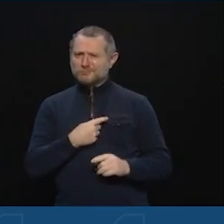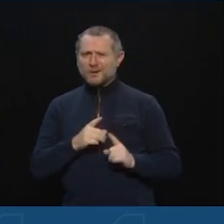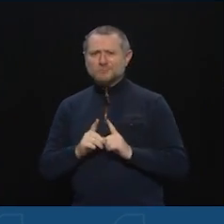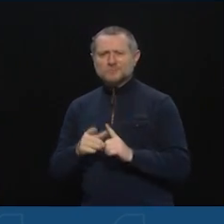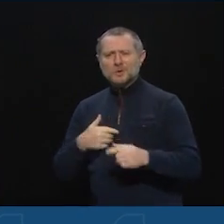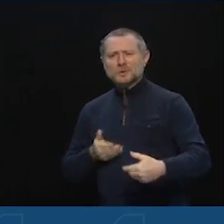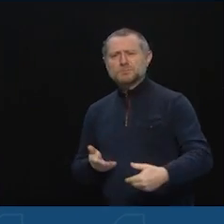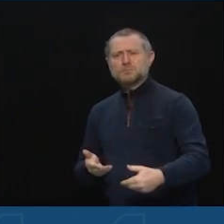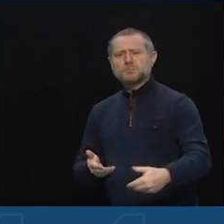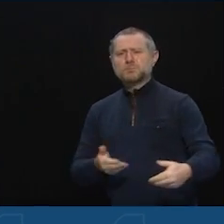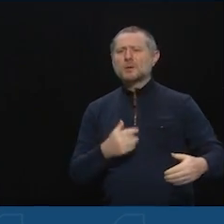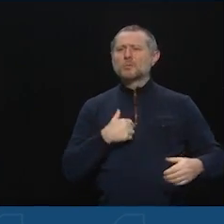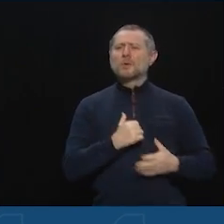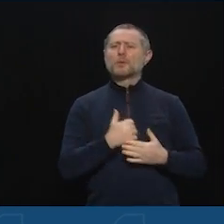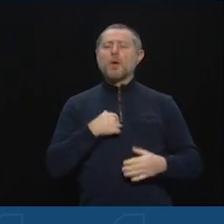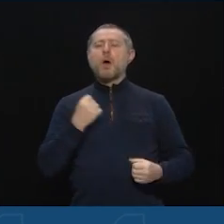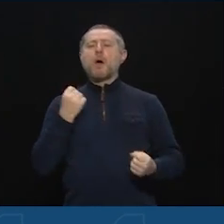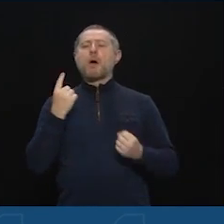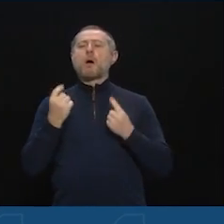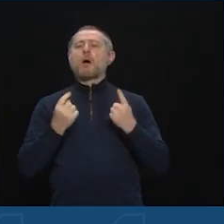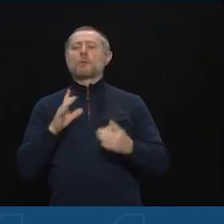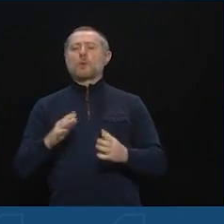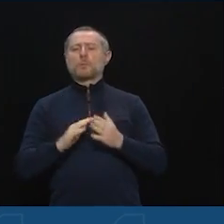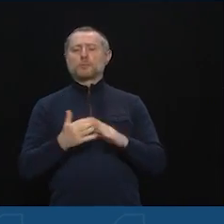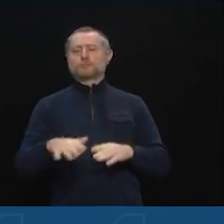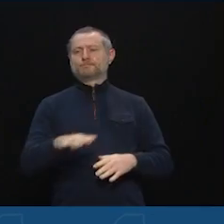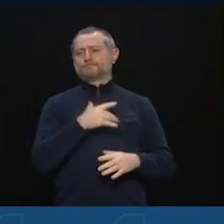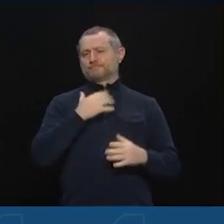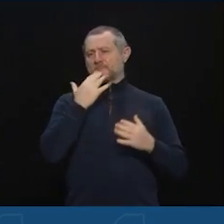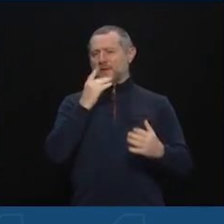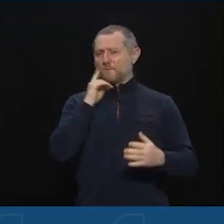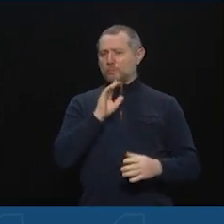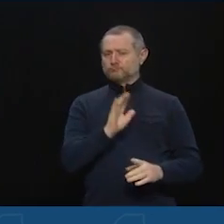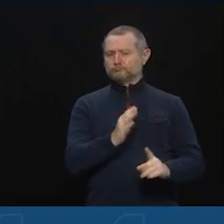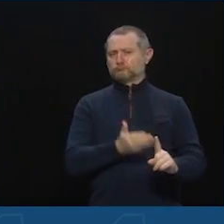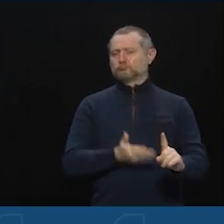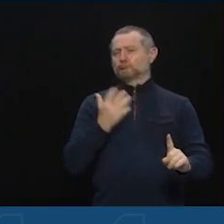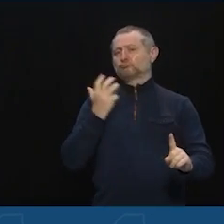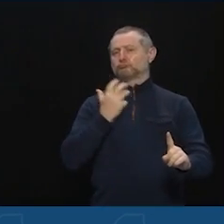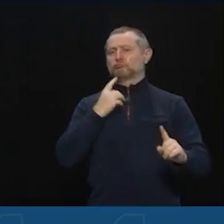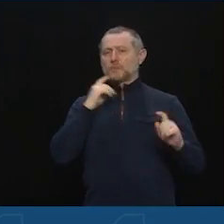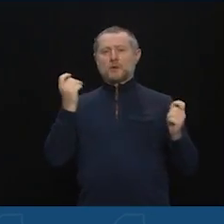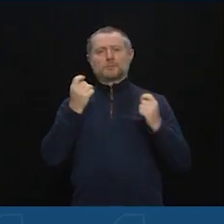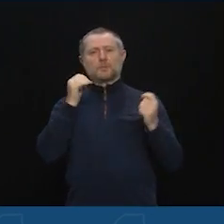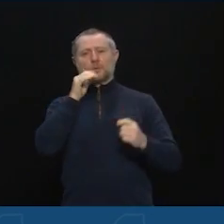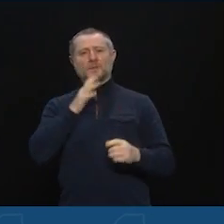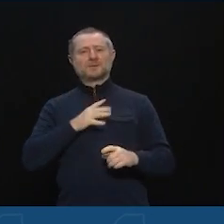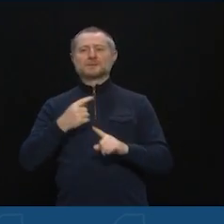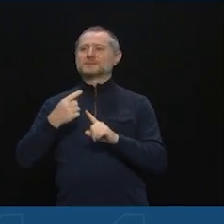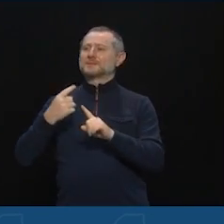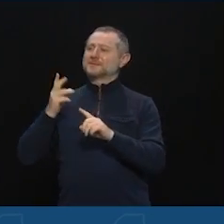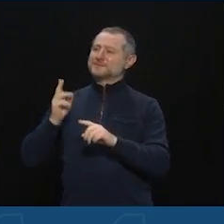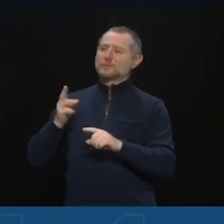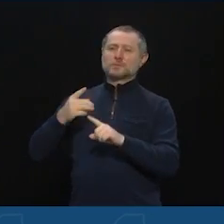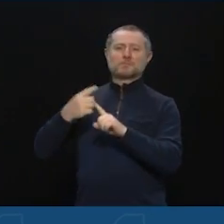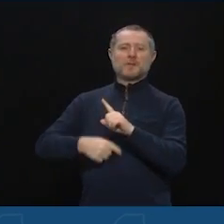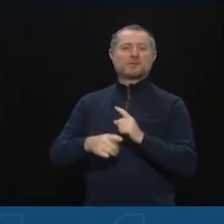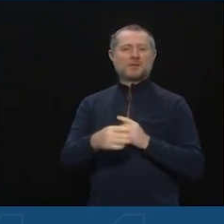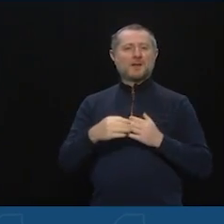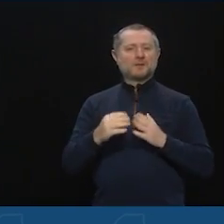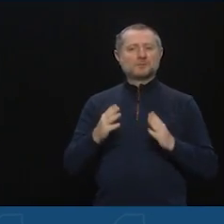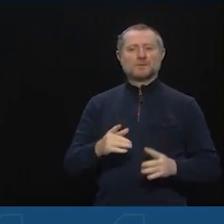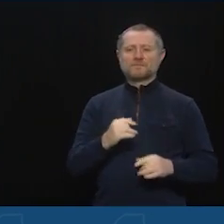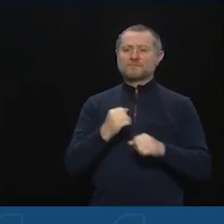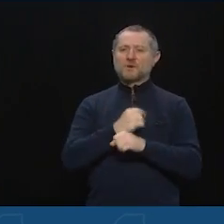to understand the needs of this community. And thank you for being, as we celebrate Women's History Month, a leader in breaking down barriers for women as